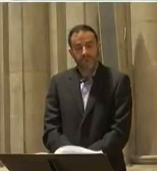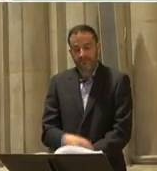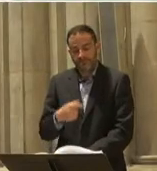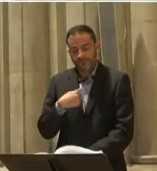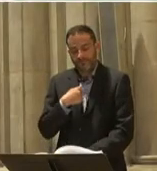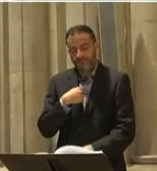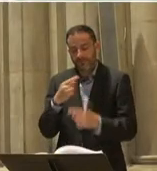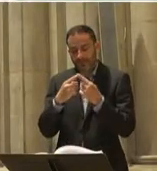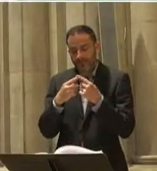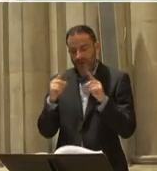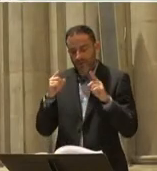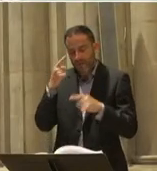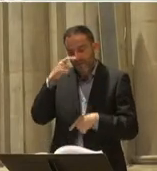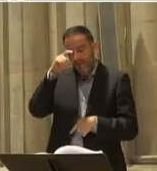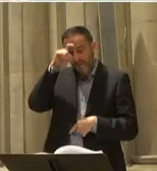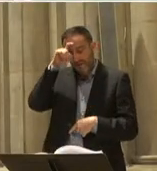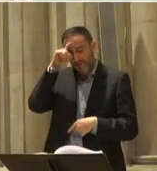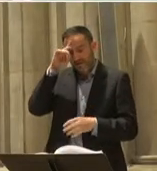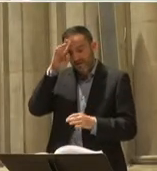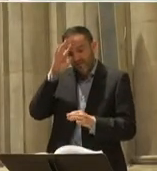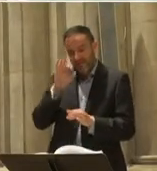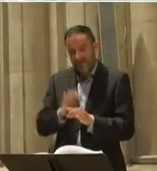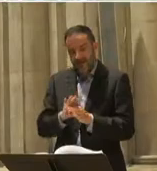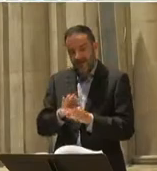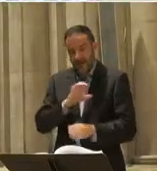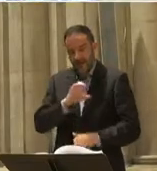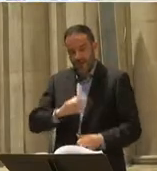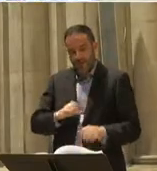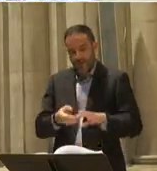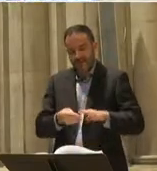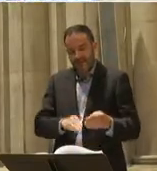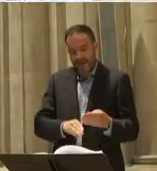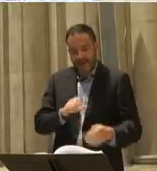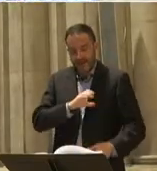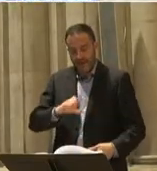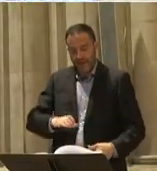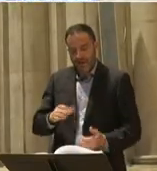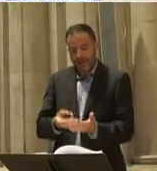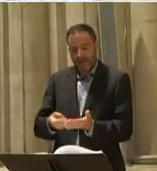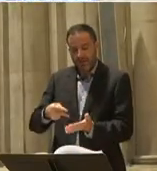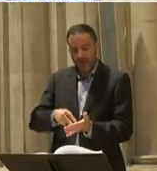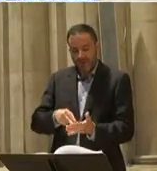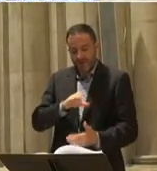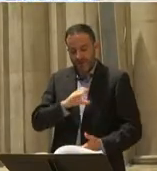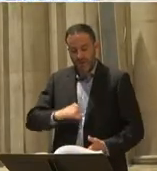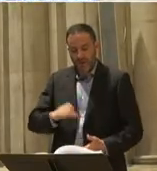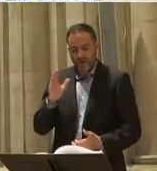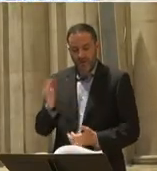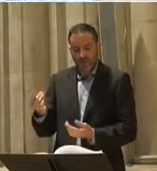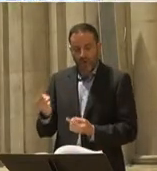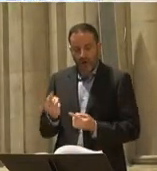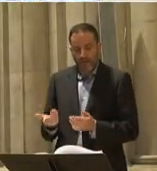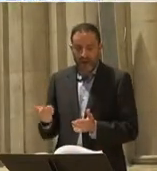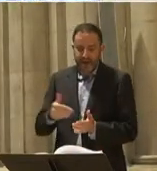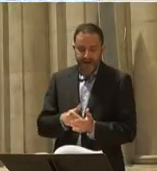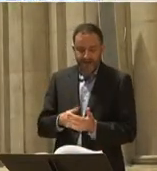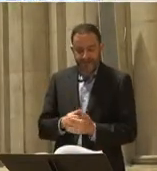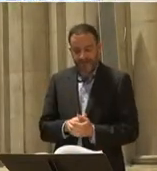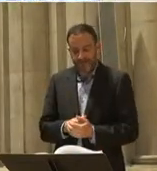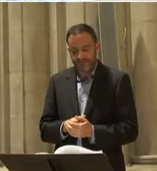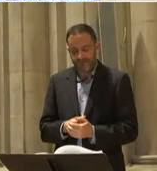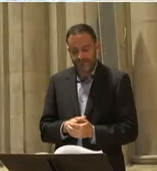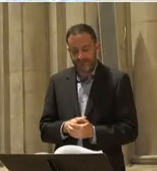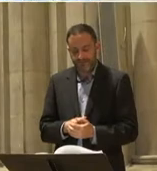Therefore, we proclaim the mystery of faith. Christ has died. Christ is risen. Christ will come